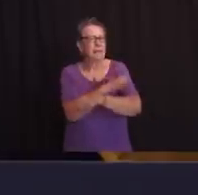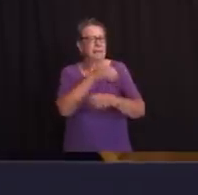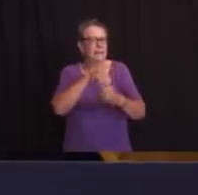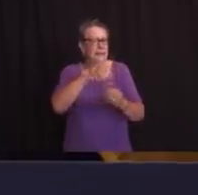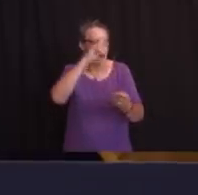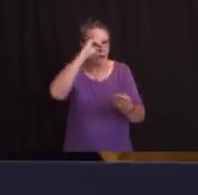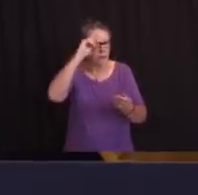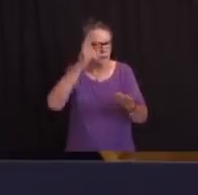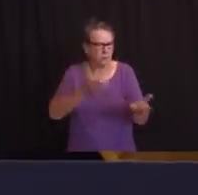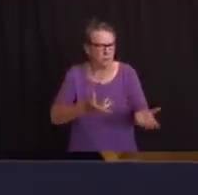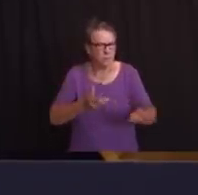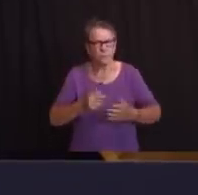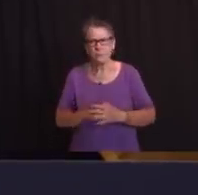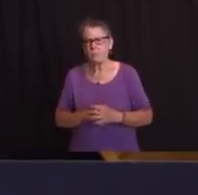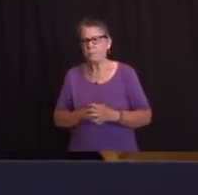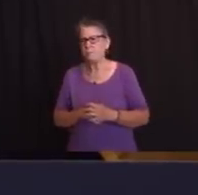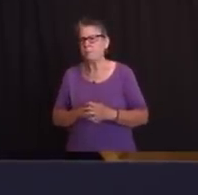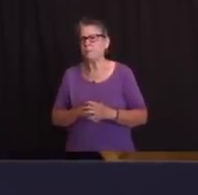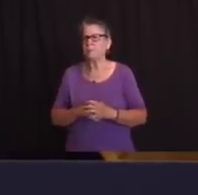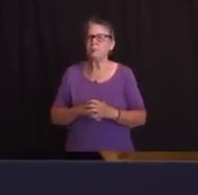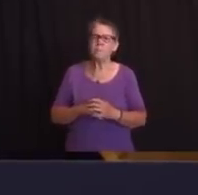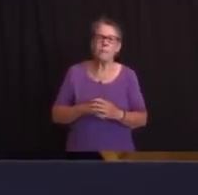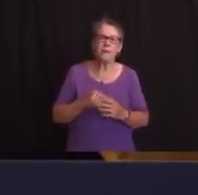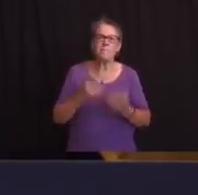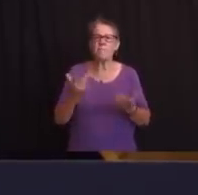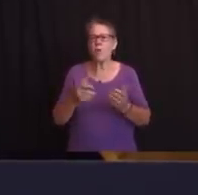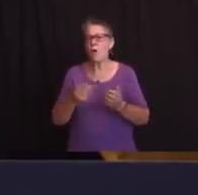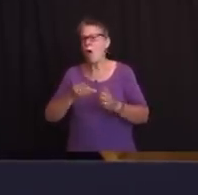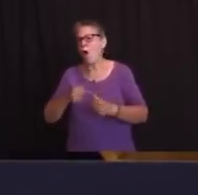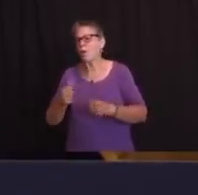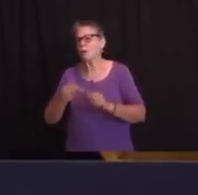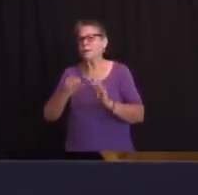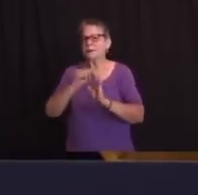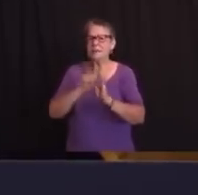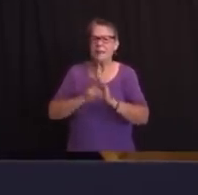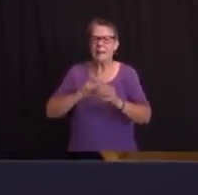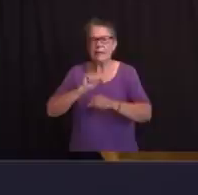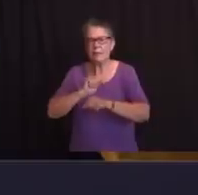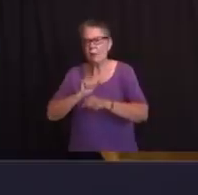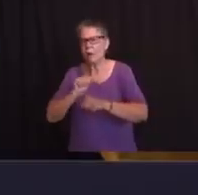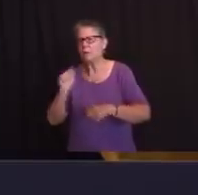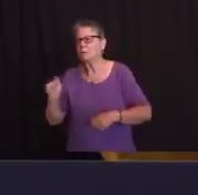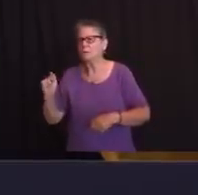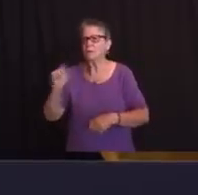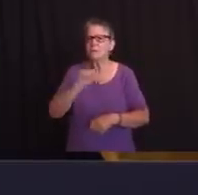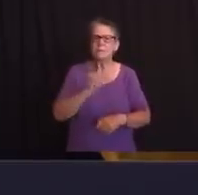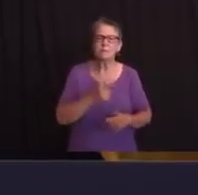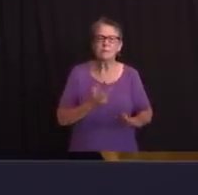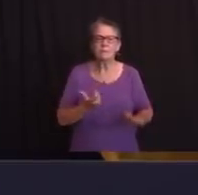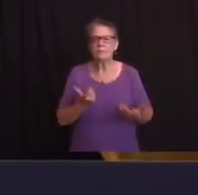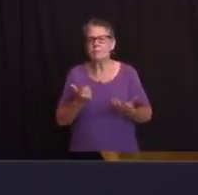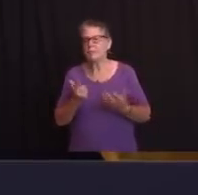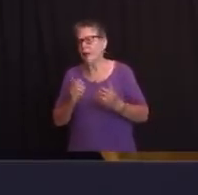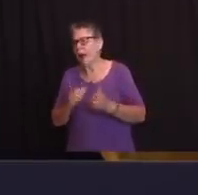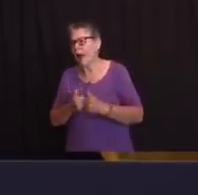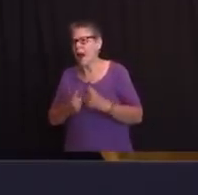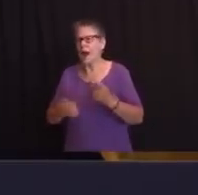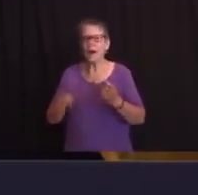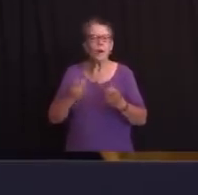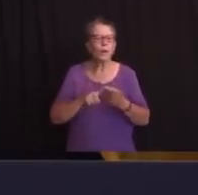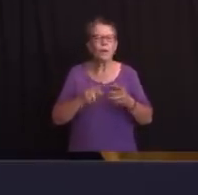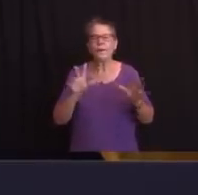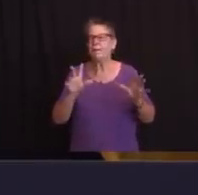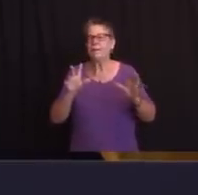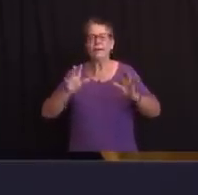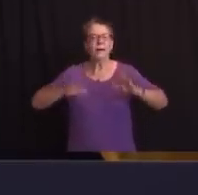Other state workers and in what sequence to be determined. And the interactions with the public sector unions have been outstanding, and I